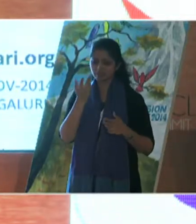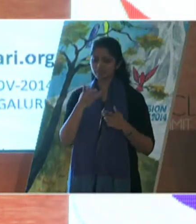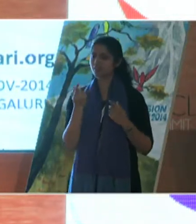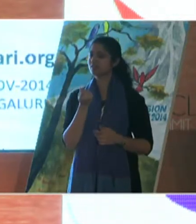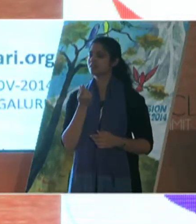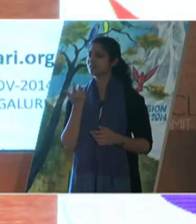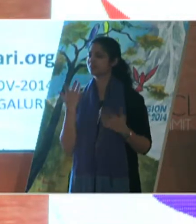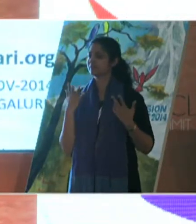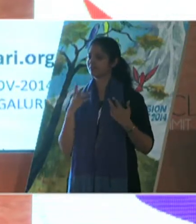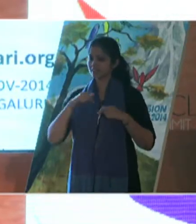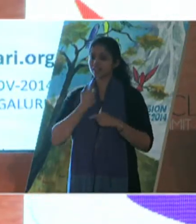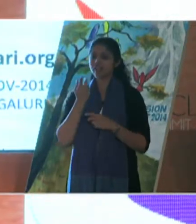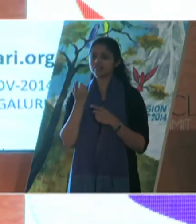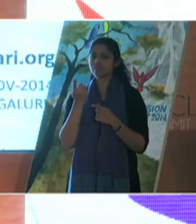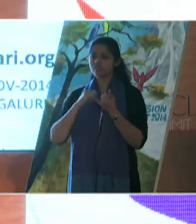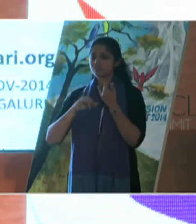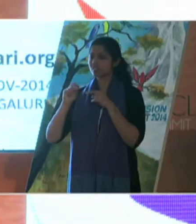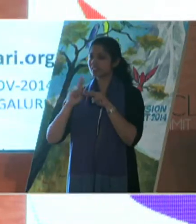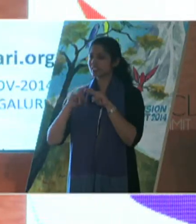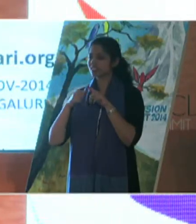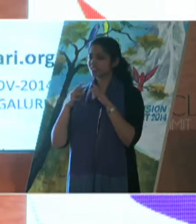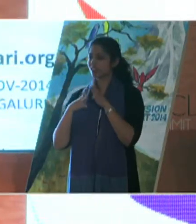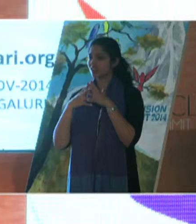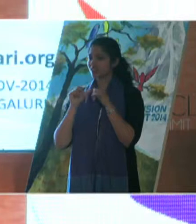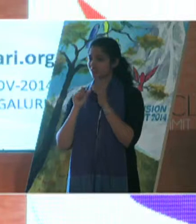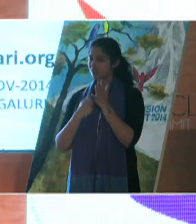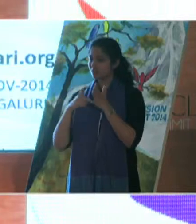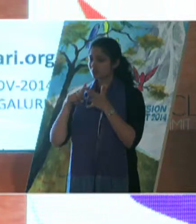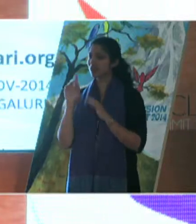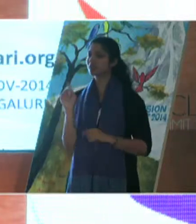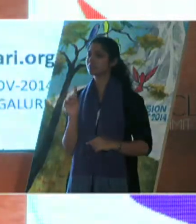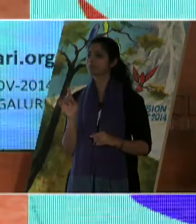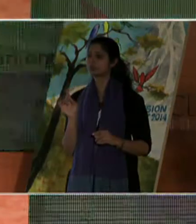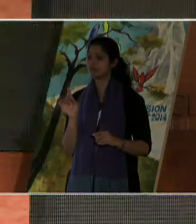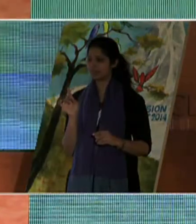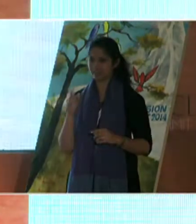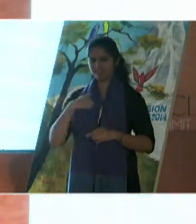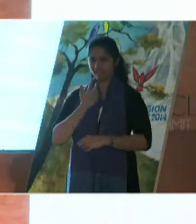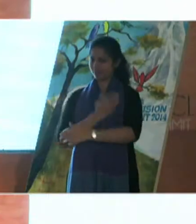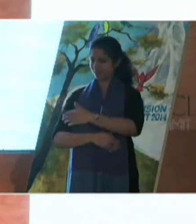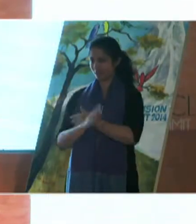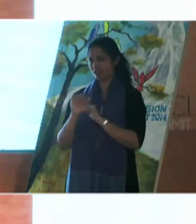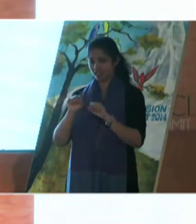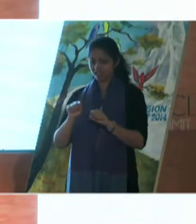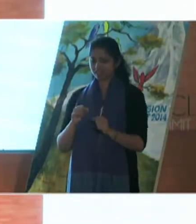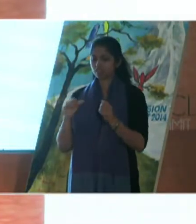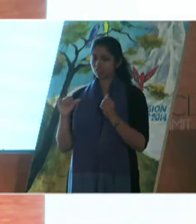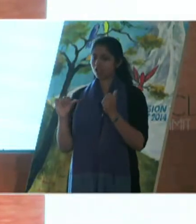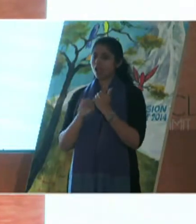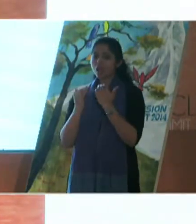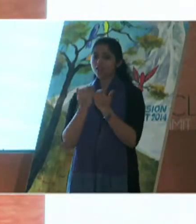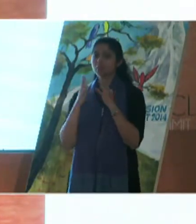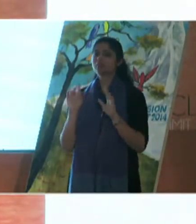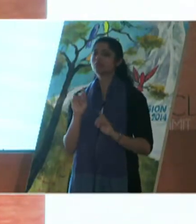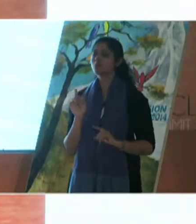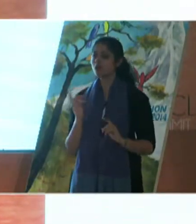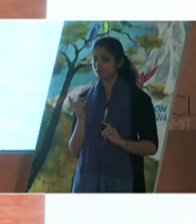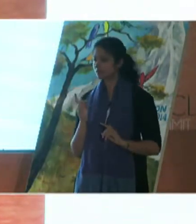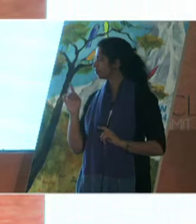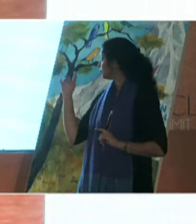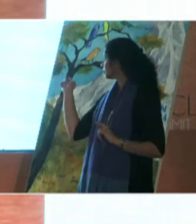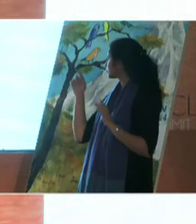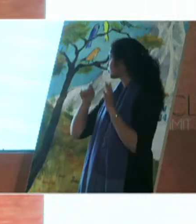disabled. If you're a woman who was raped, you are disabled for the rest of your life. If you are living under